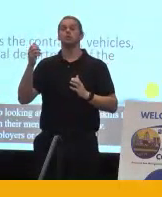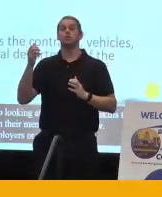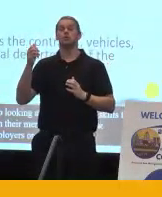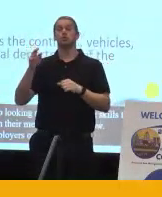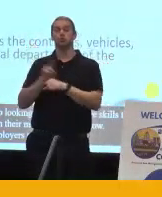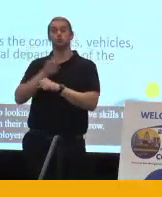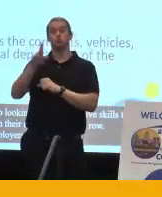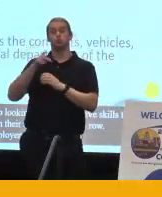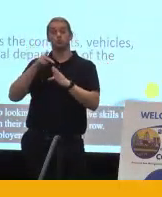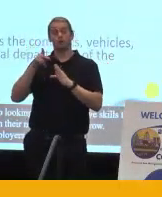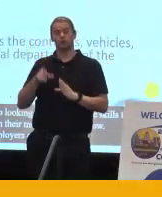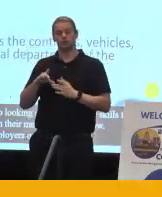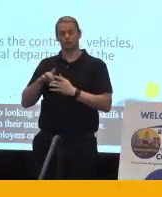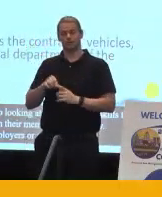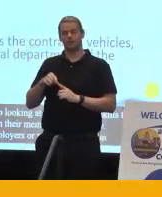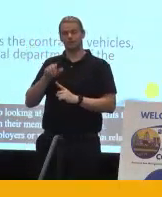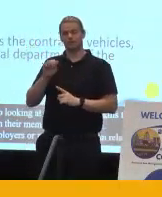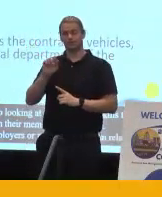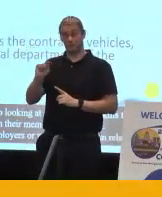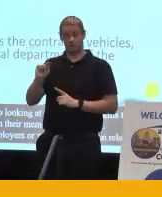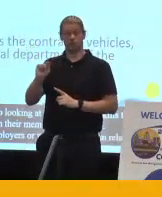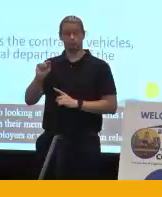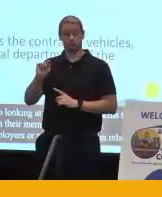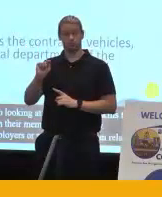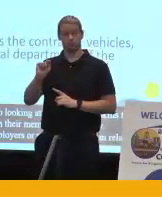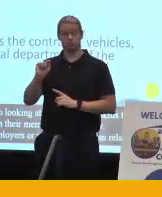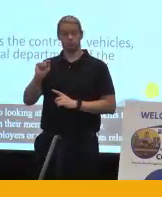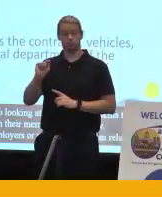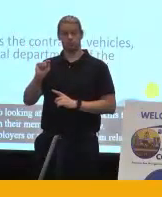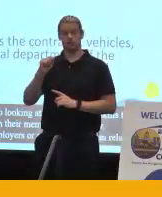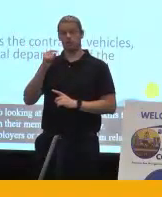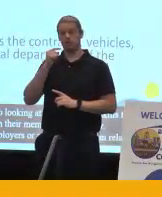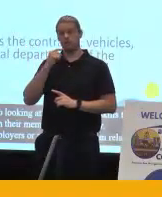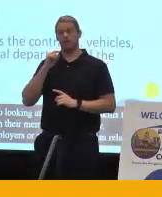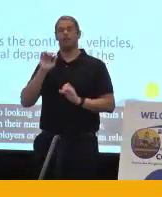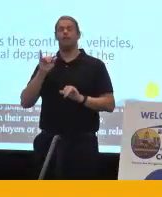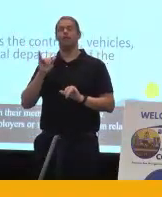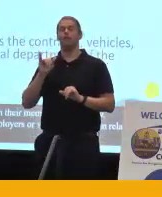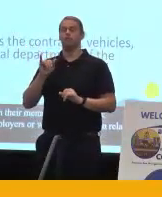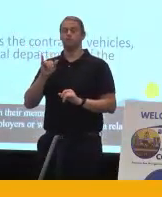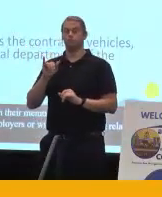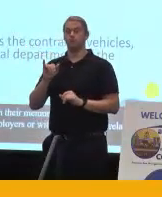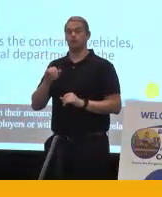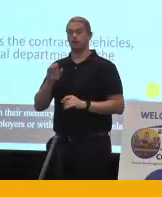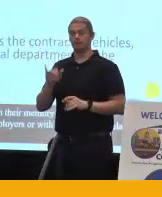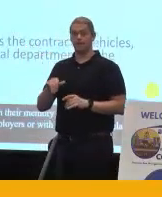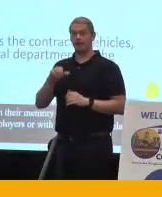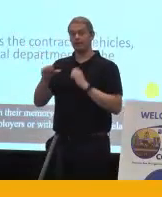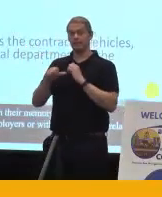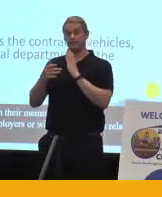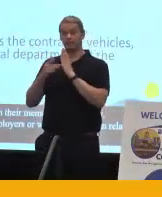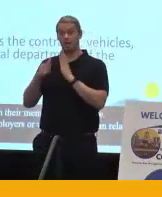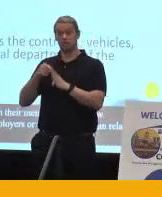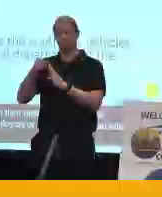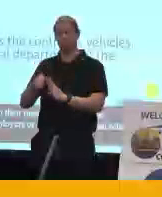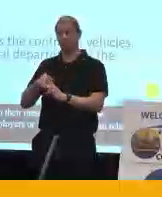professionals in the assistive technology field to then be able to say, this is where you pull in your assistive technology professionals, you